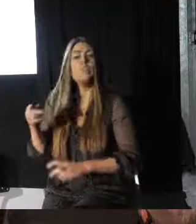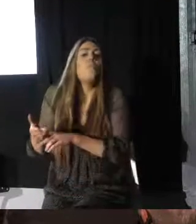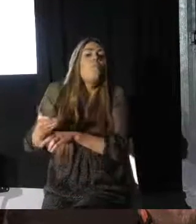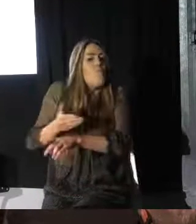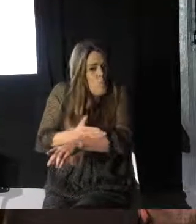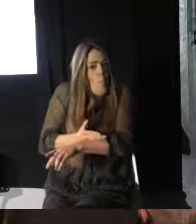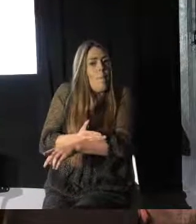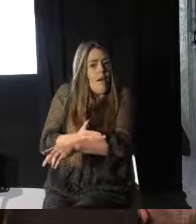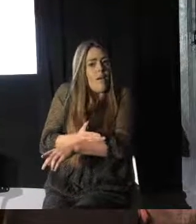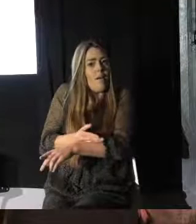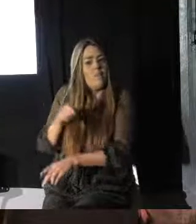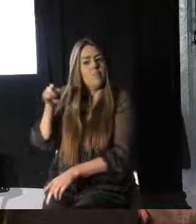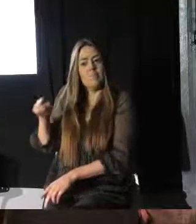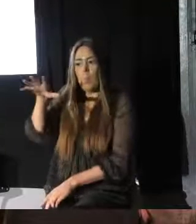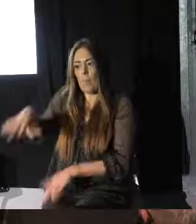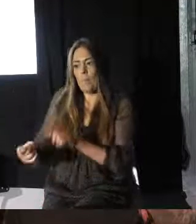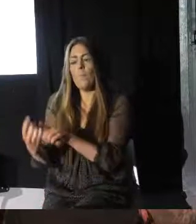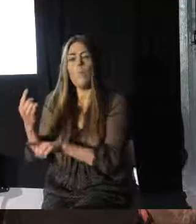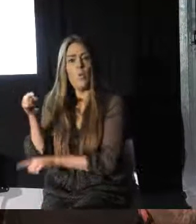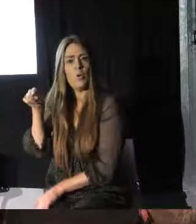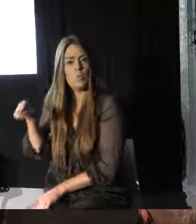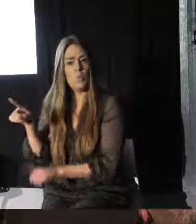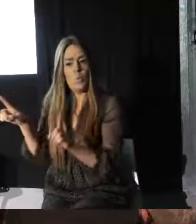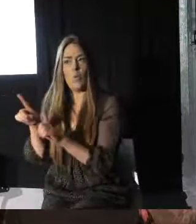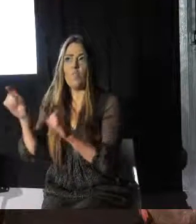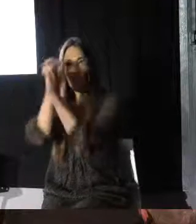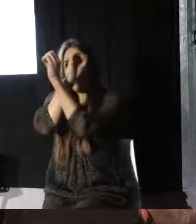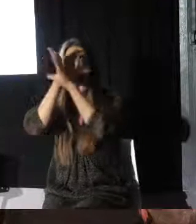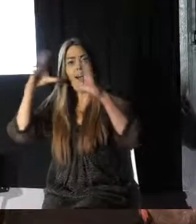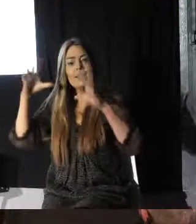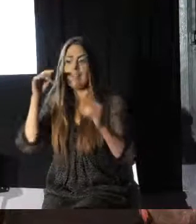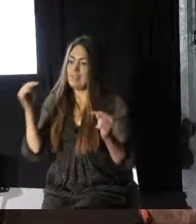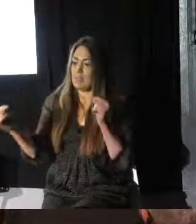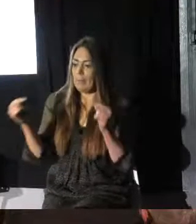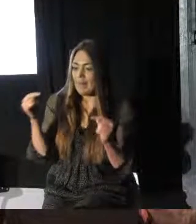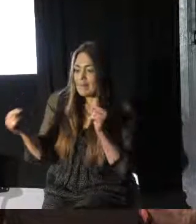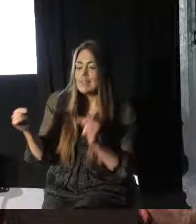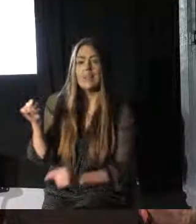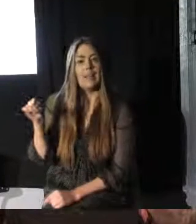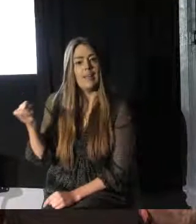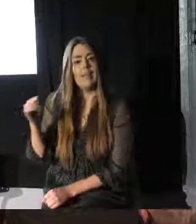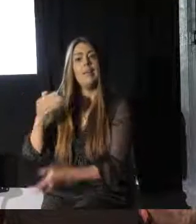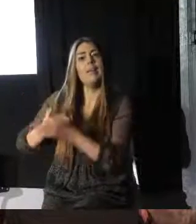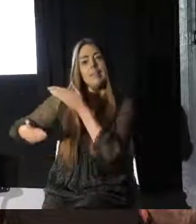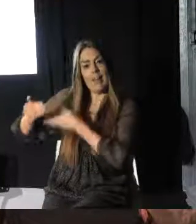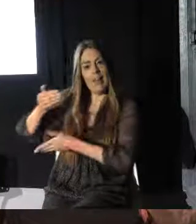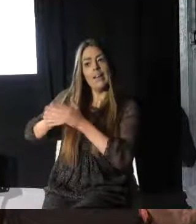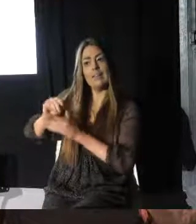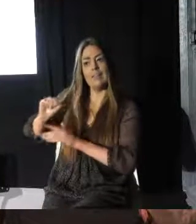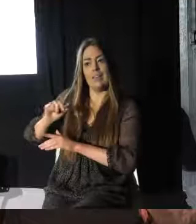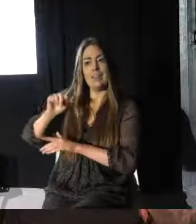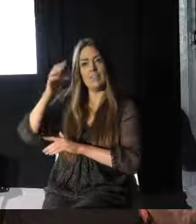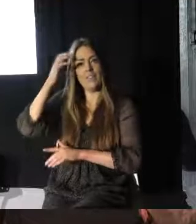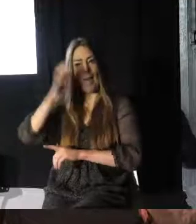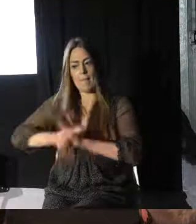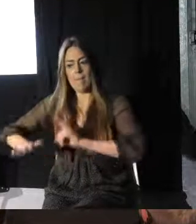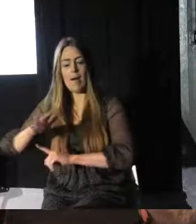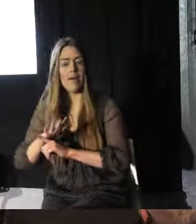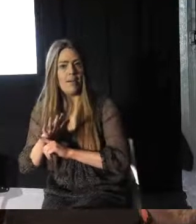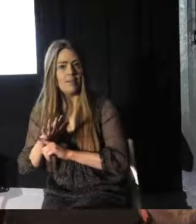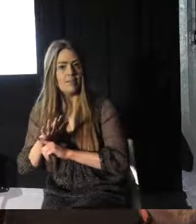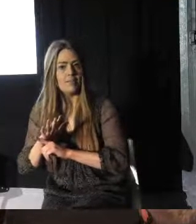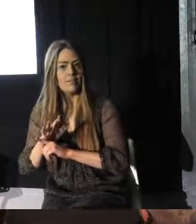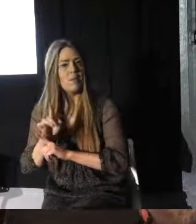was a monument fundamentally to the idea of debating the legacies of empire. But they